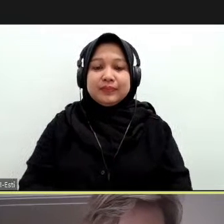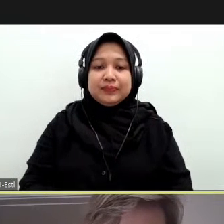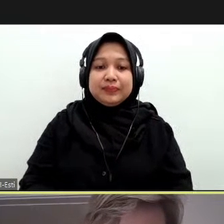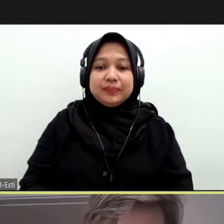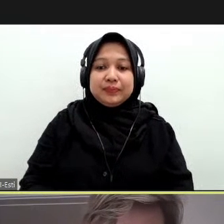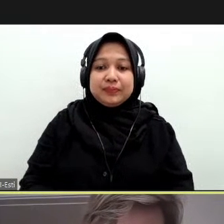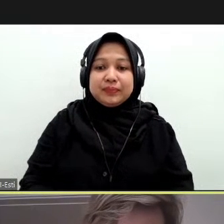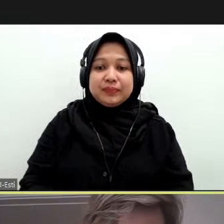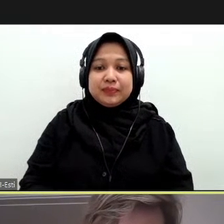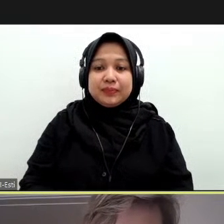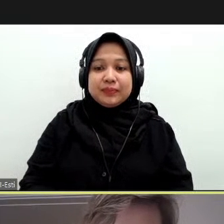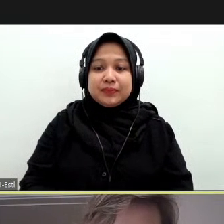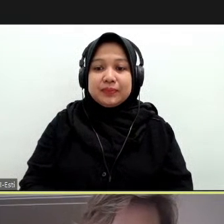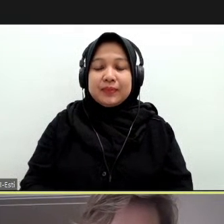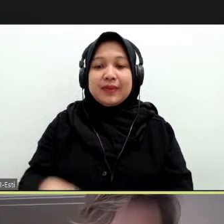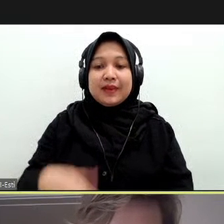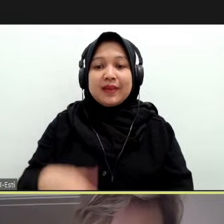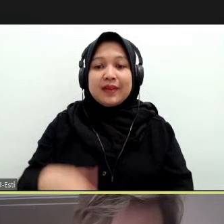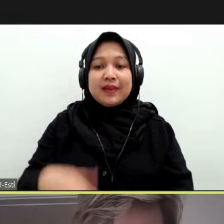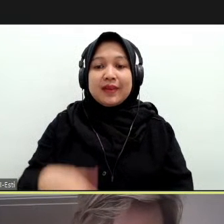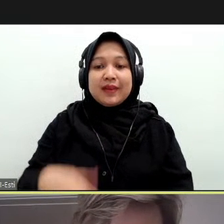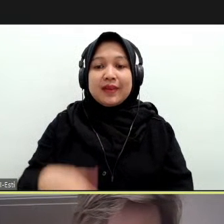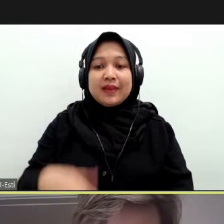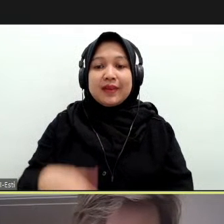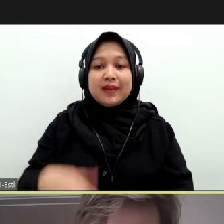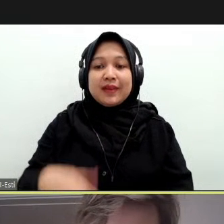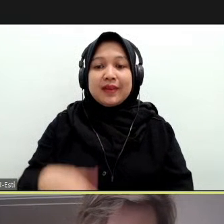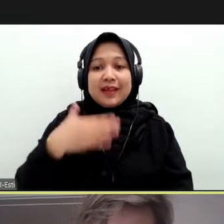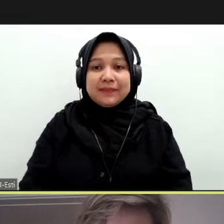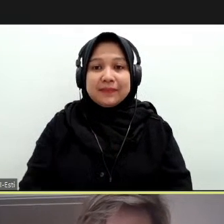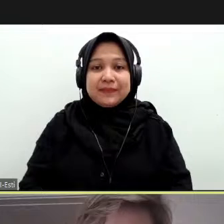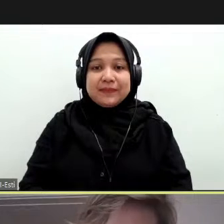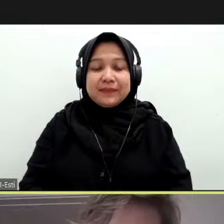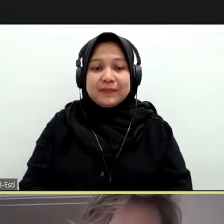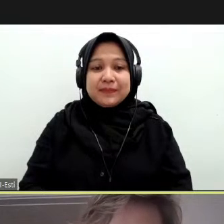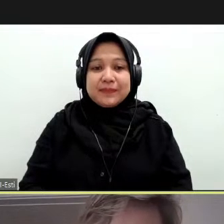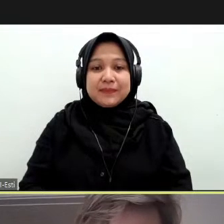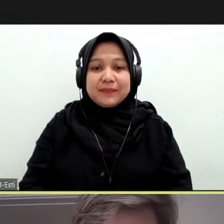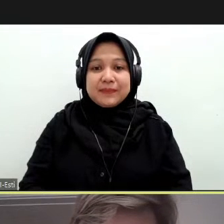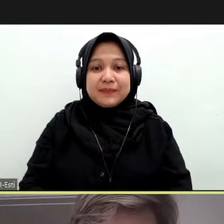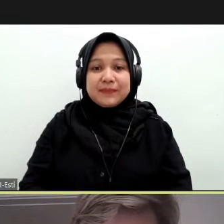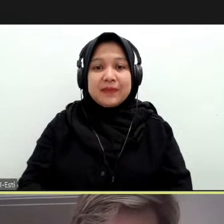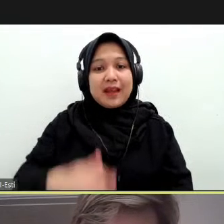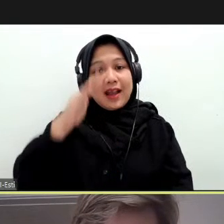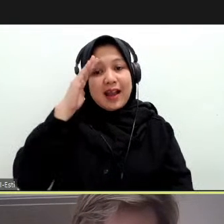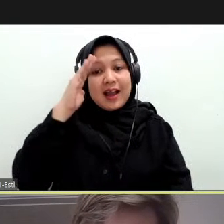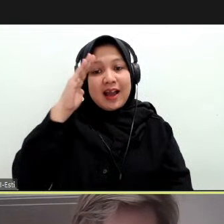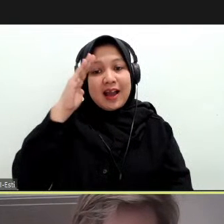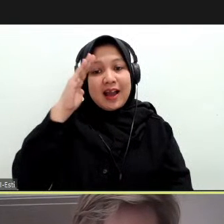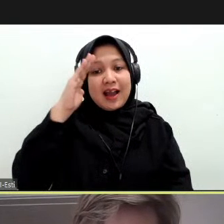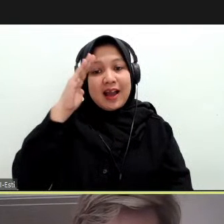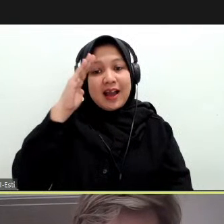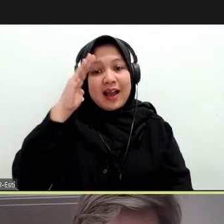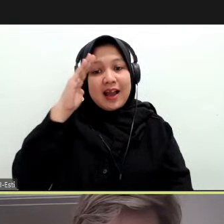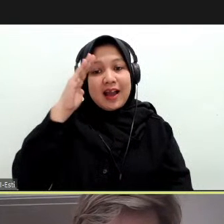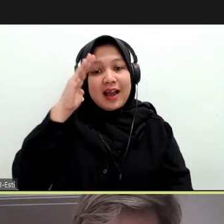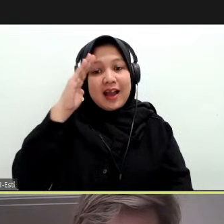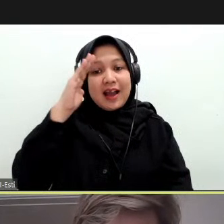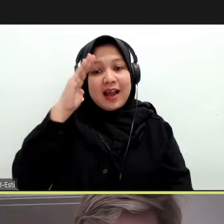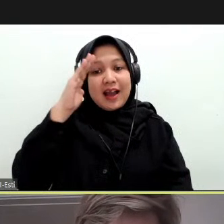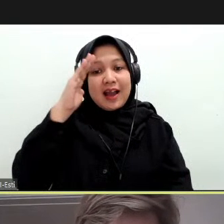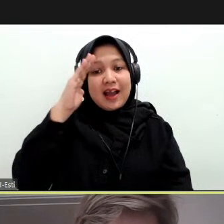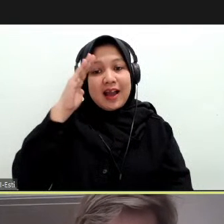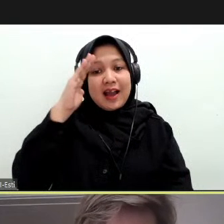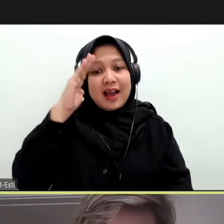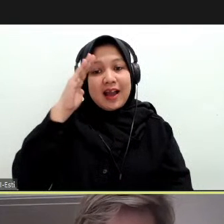Thank you. Perfect. So good afternoon, good morning, everyone. My name is Esther Hartain, and I'm a senior legal manager at the